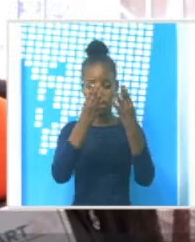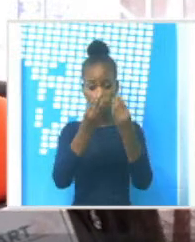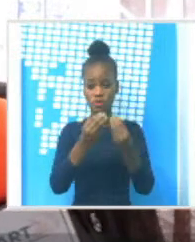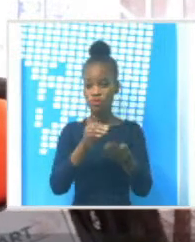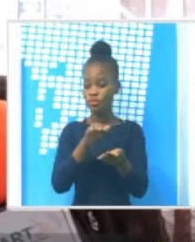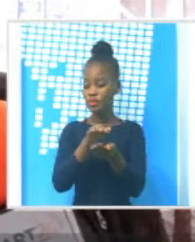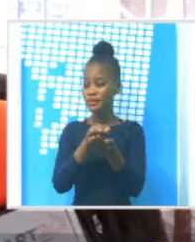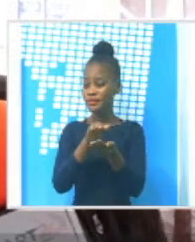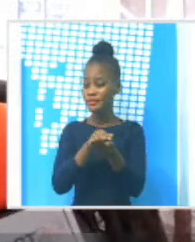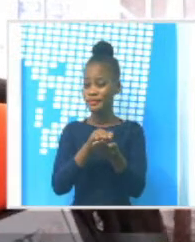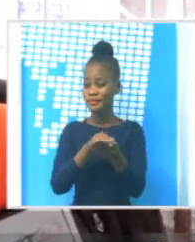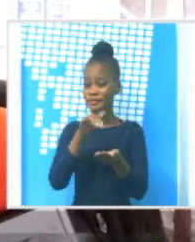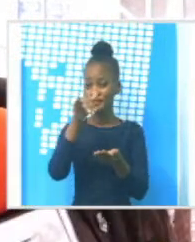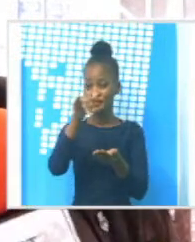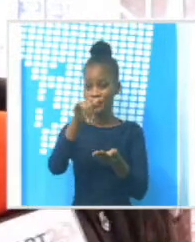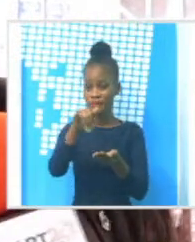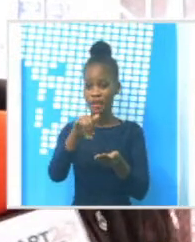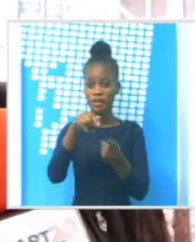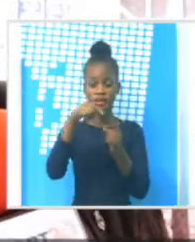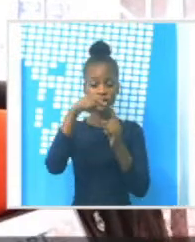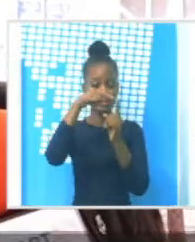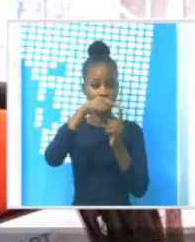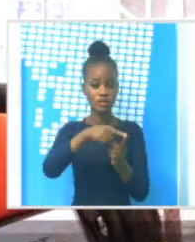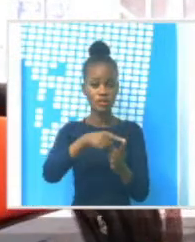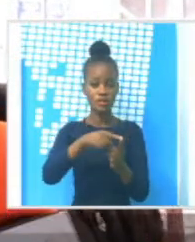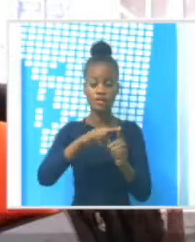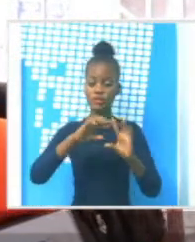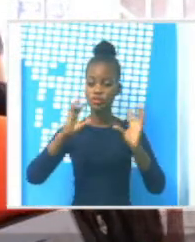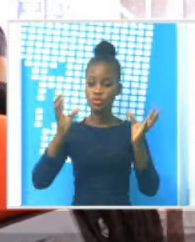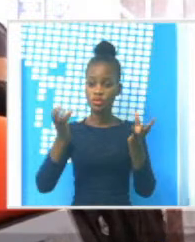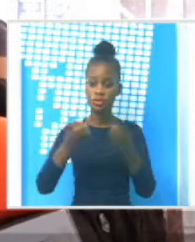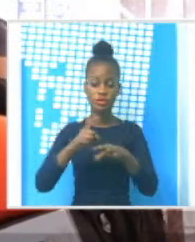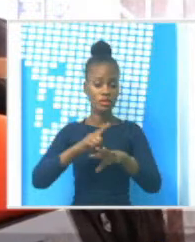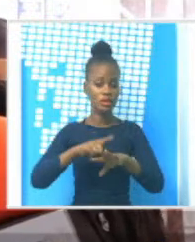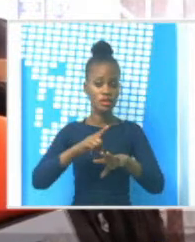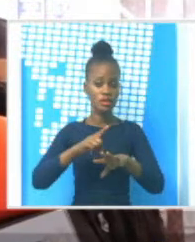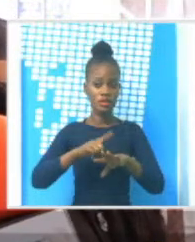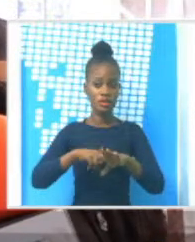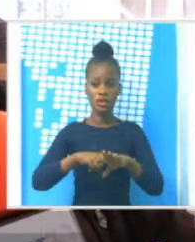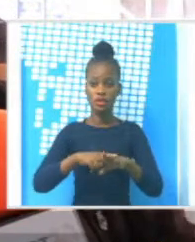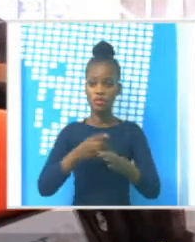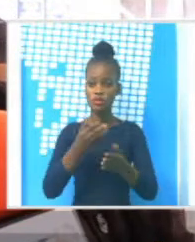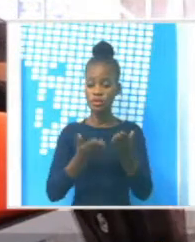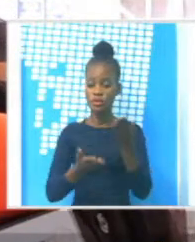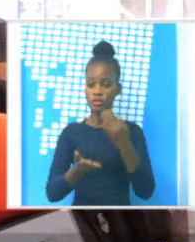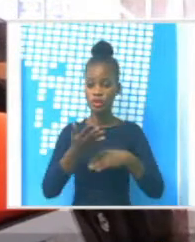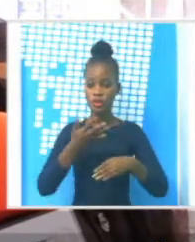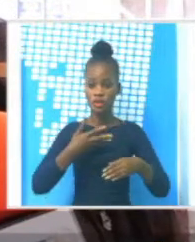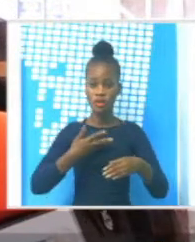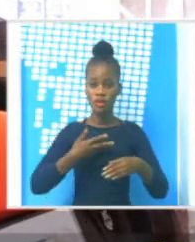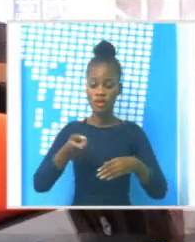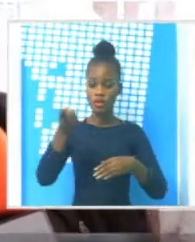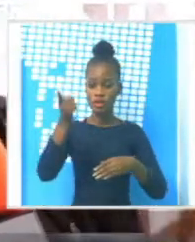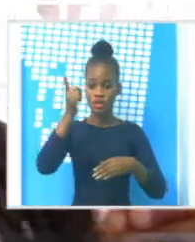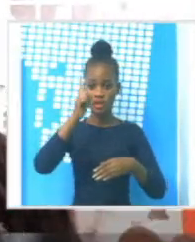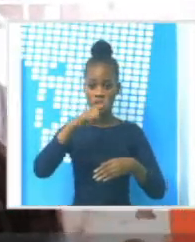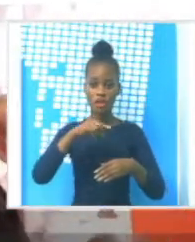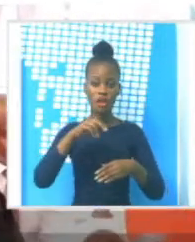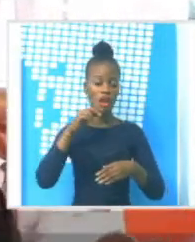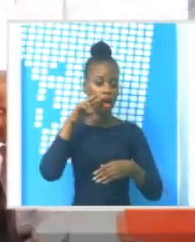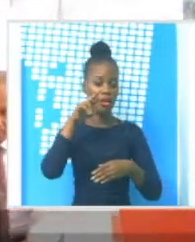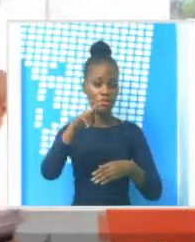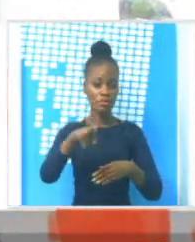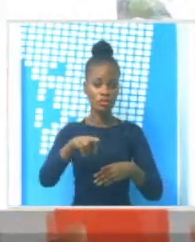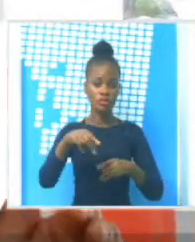us, bring that gap during the community time. So these are the people normally we have those organized